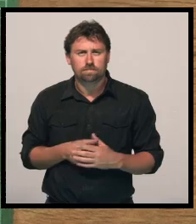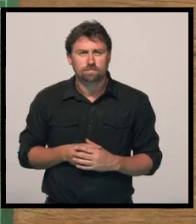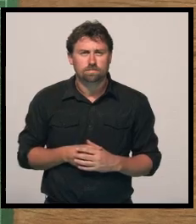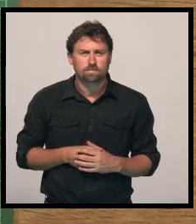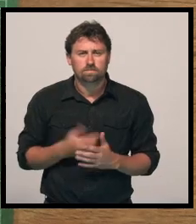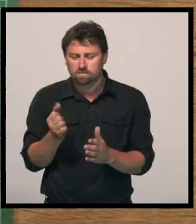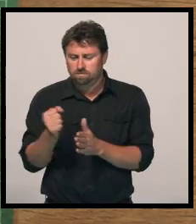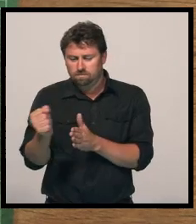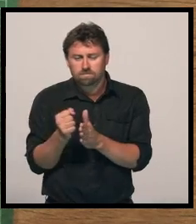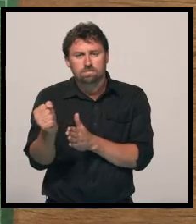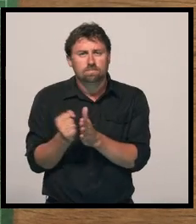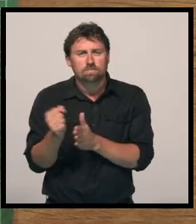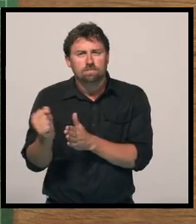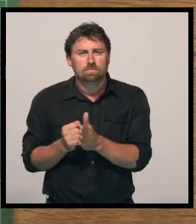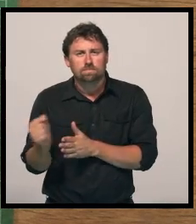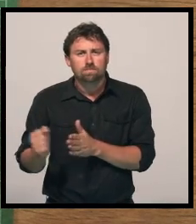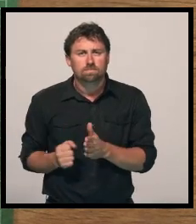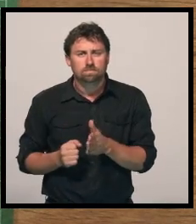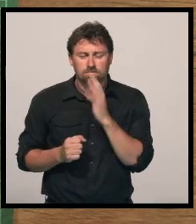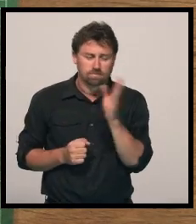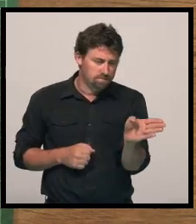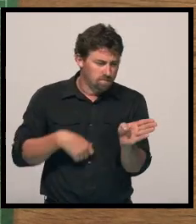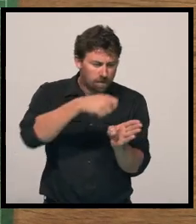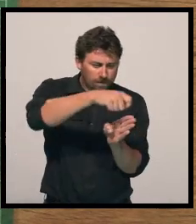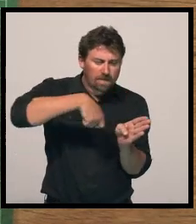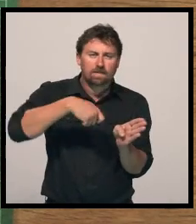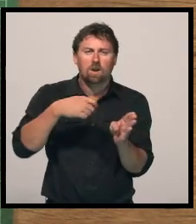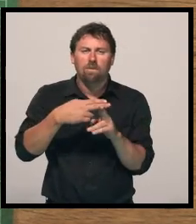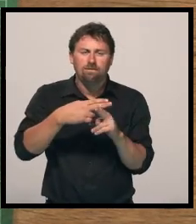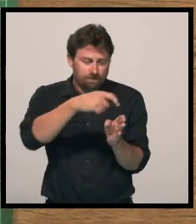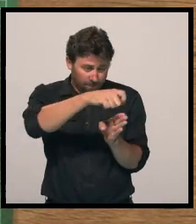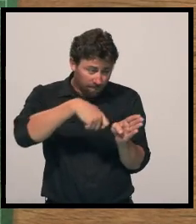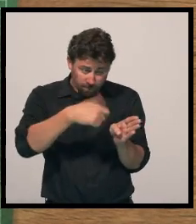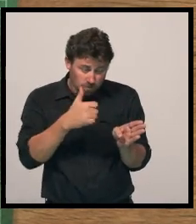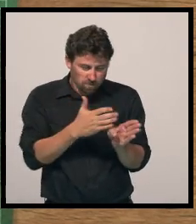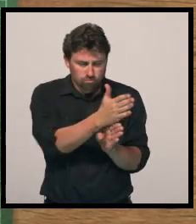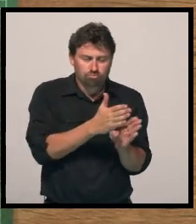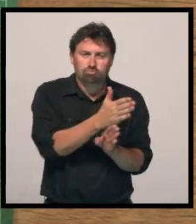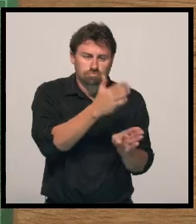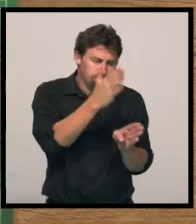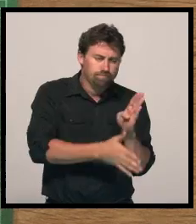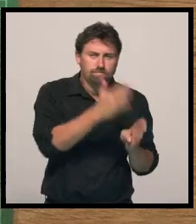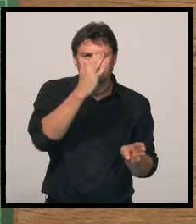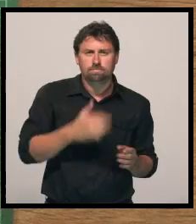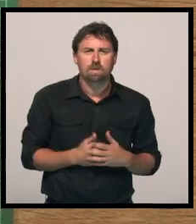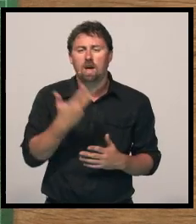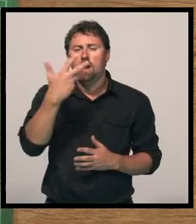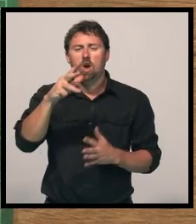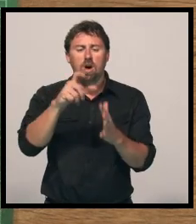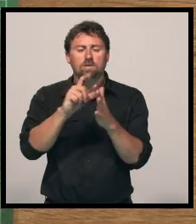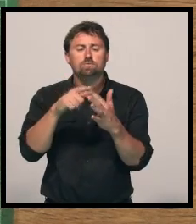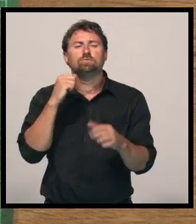with a saw, a knife line along that side, cut it with the saw, and then for your 90-degree